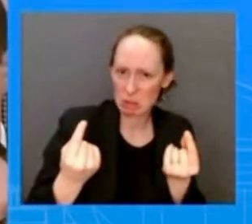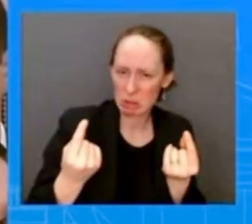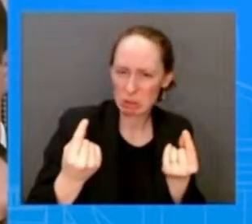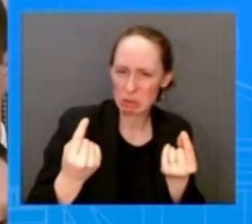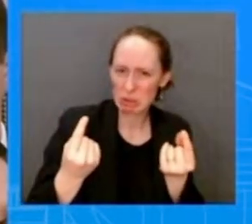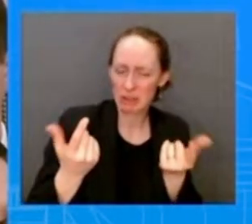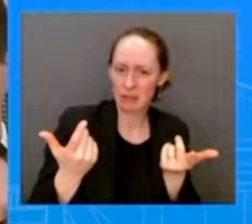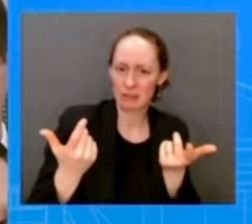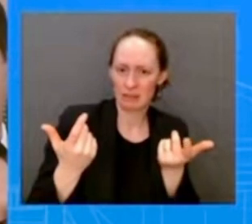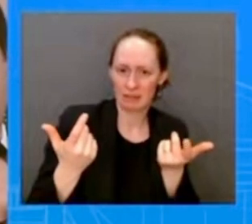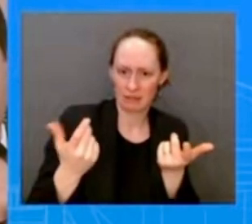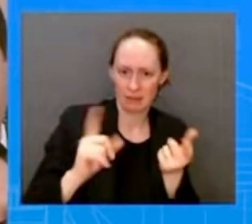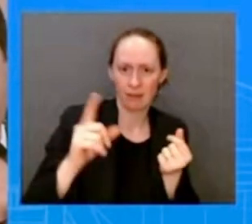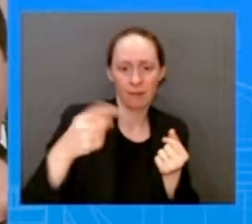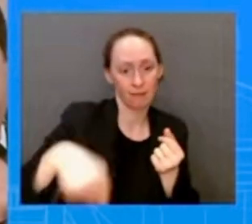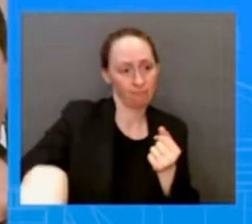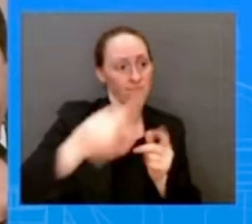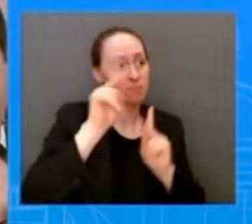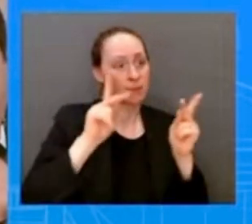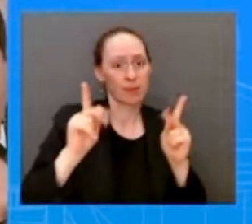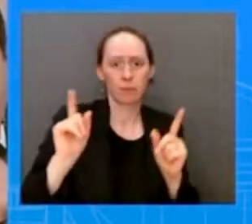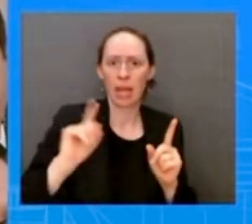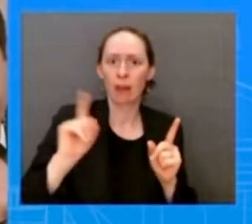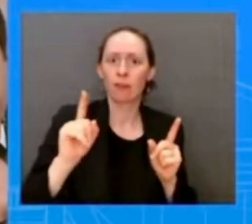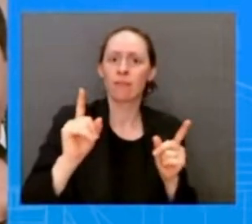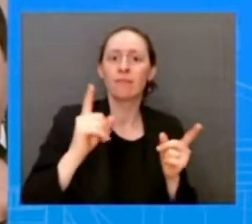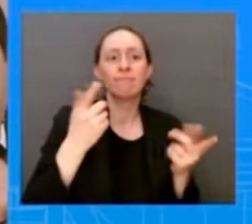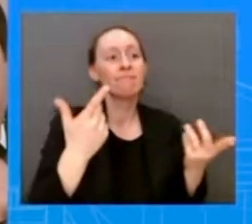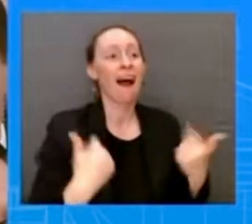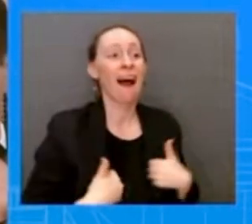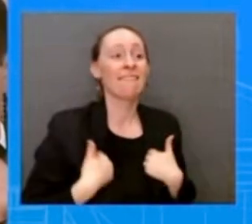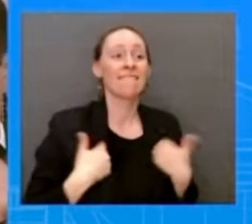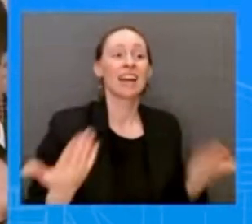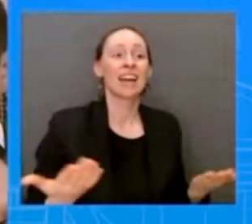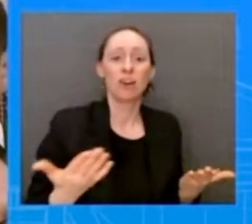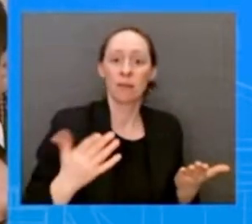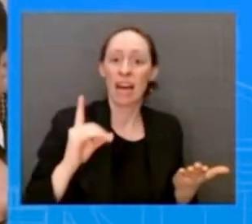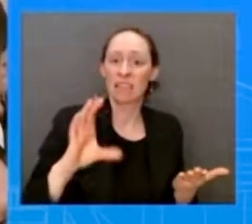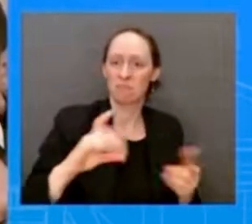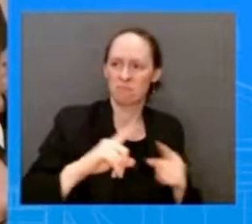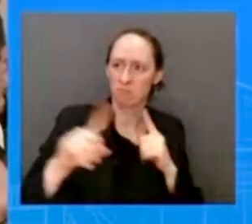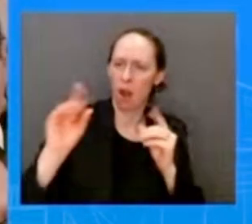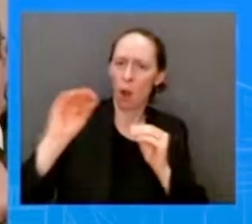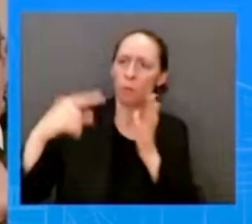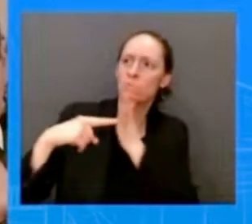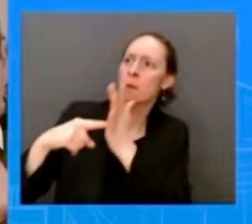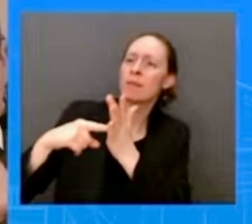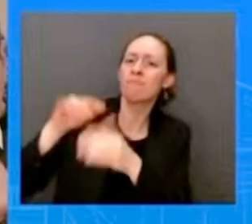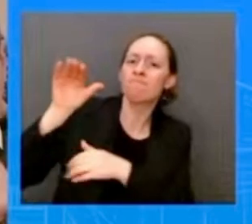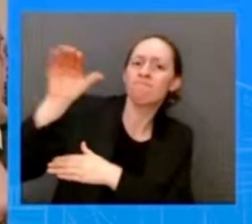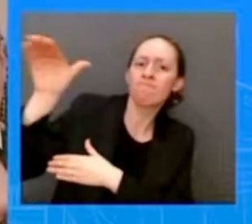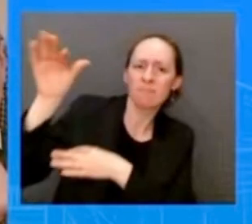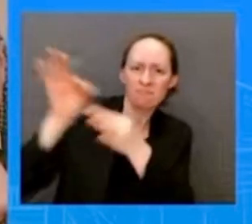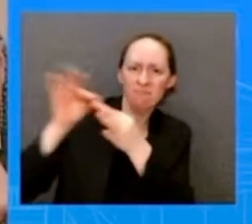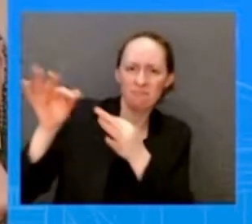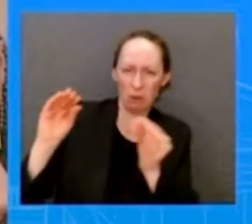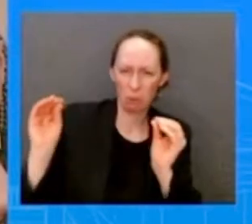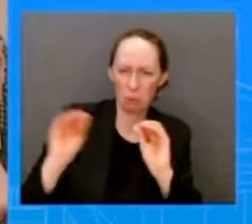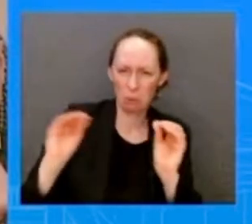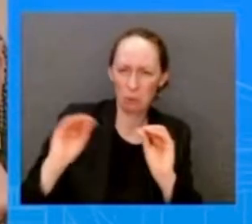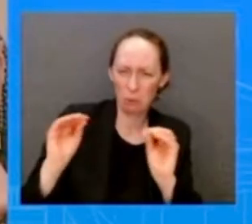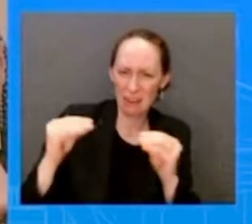There is obviously a sort of immediate question about whether these changes done by the DC Council